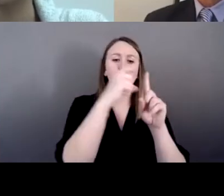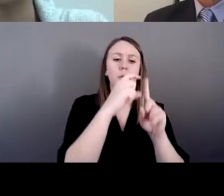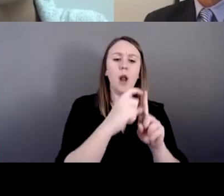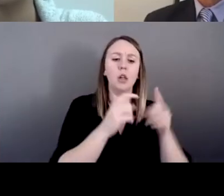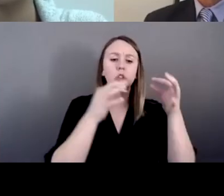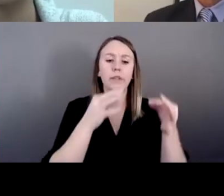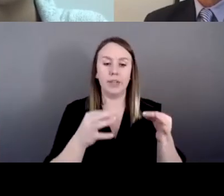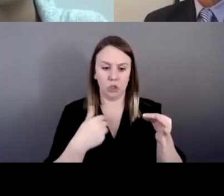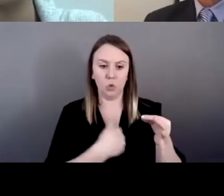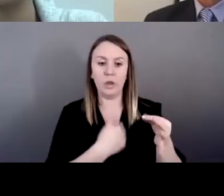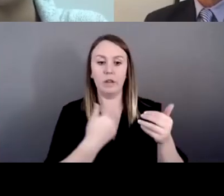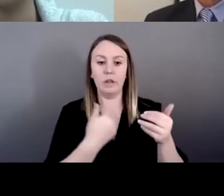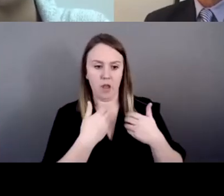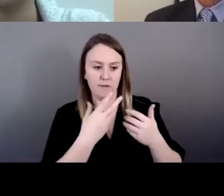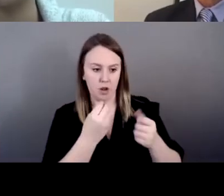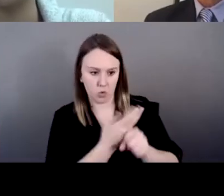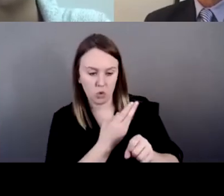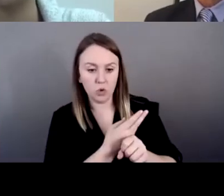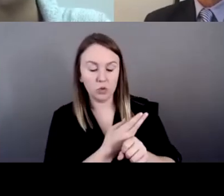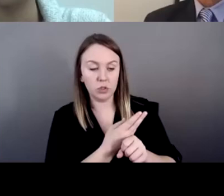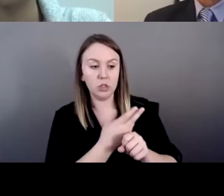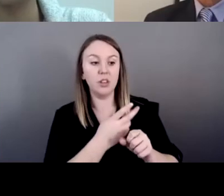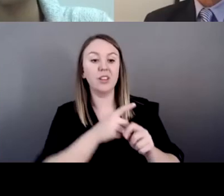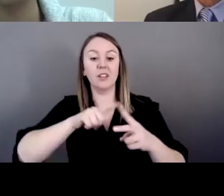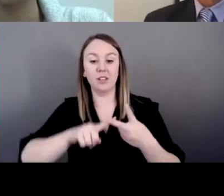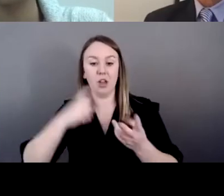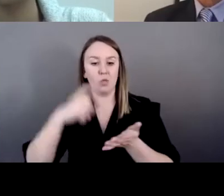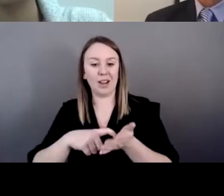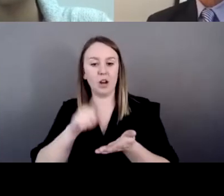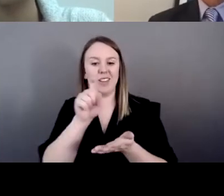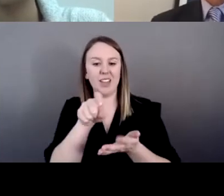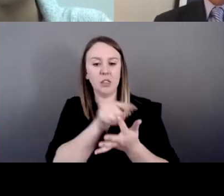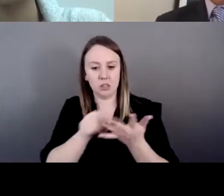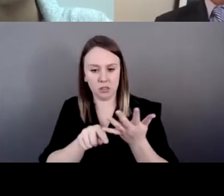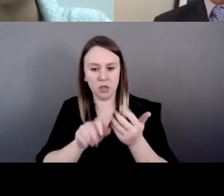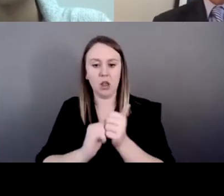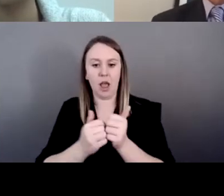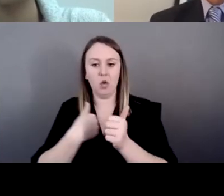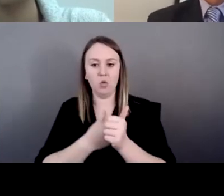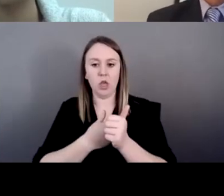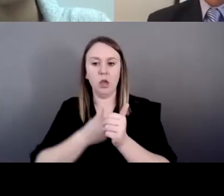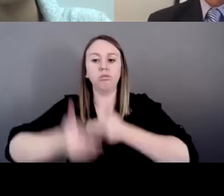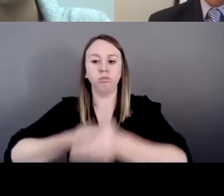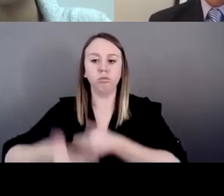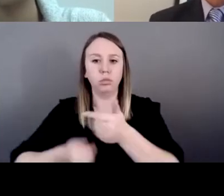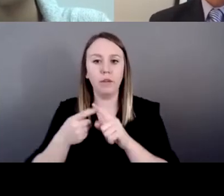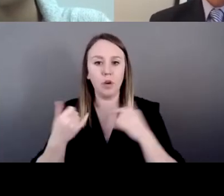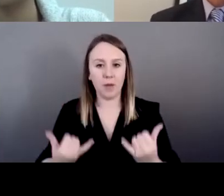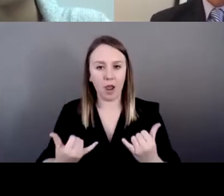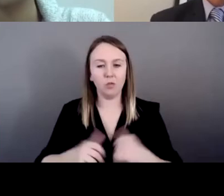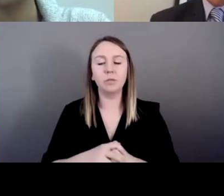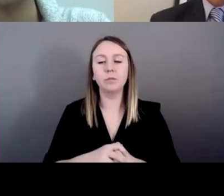What are the needs, and then how do we move forward, right? And I think that so, and